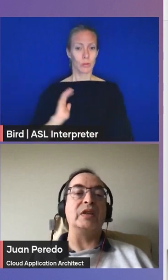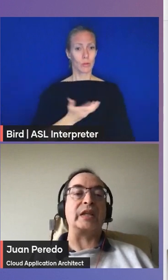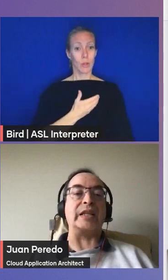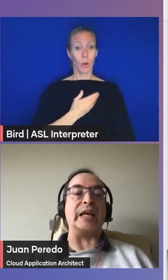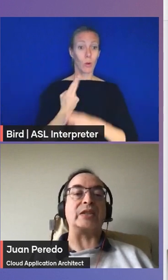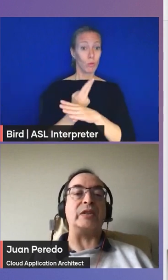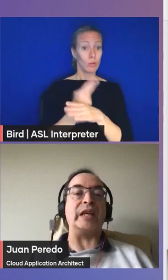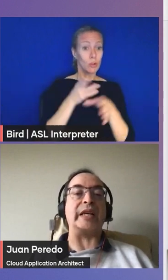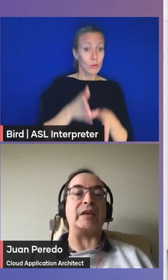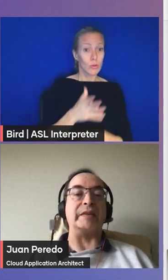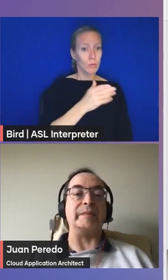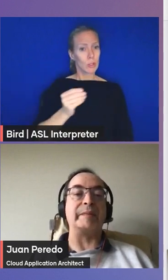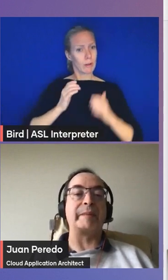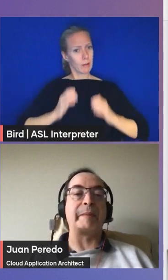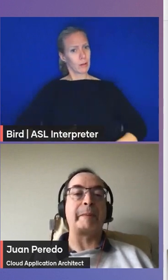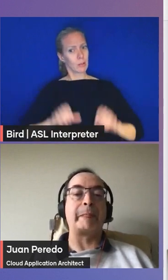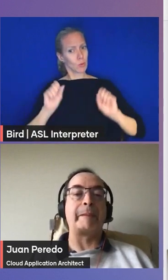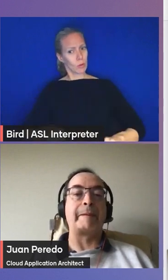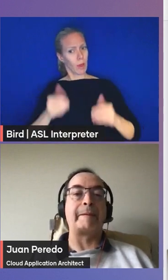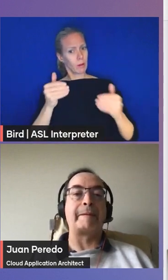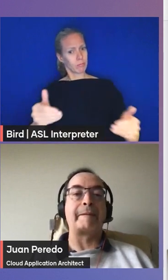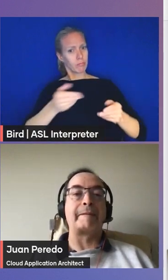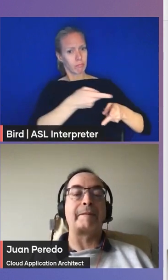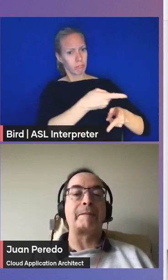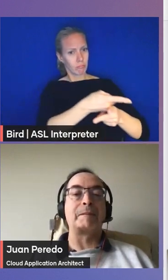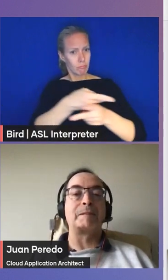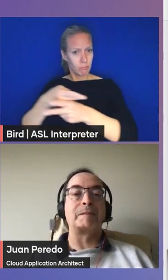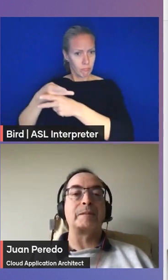customers can actually take care of them?